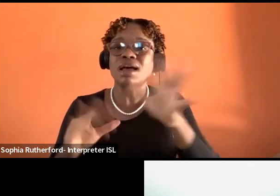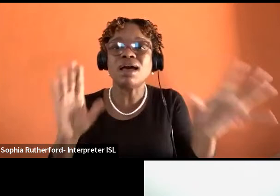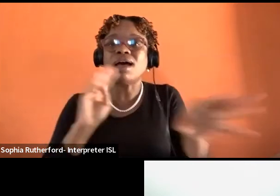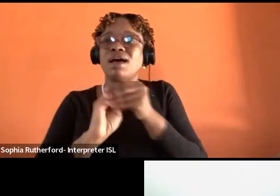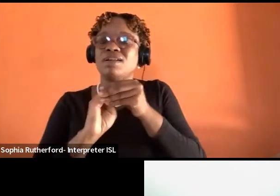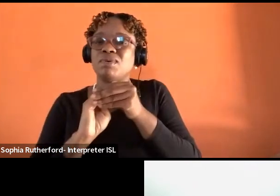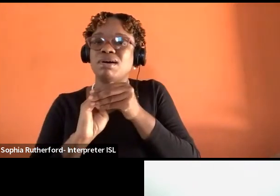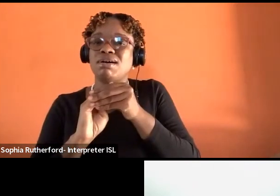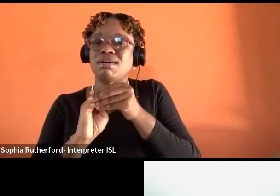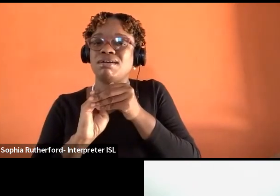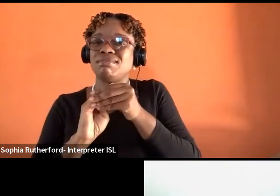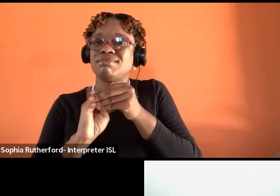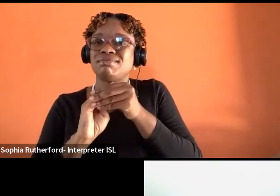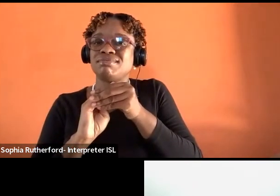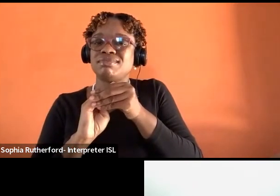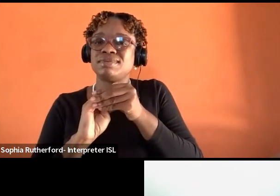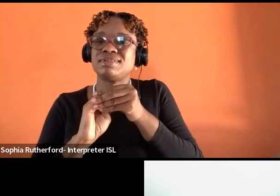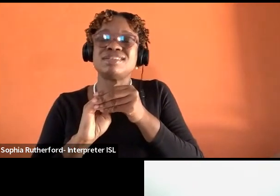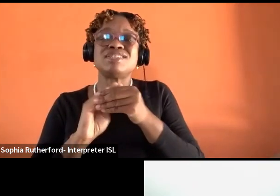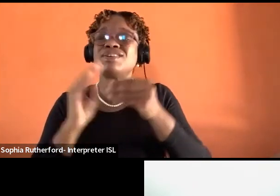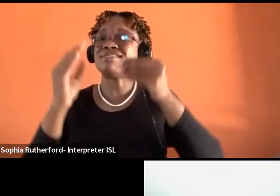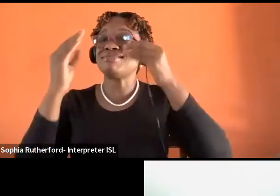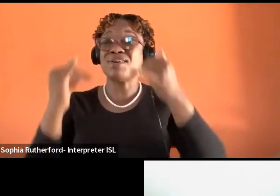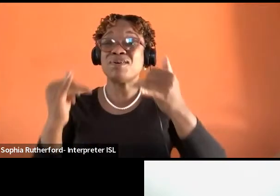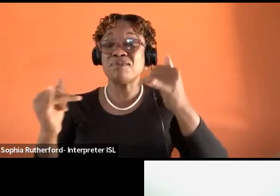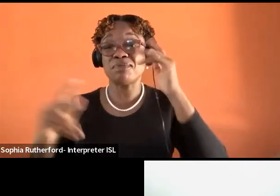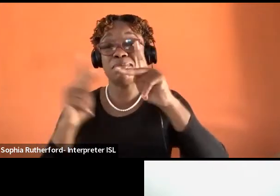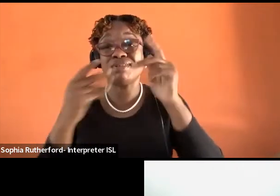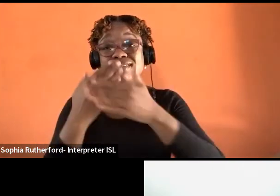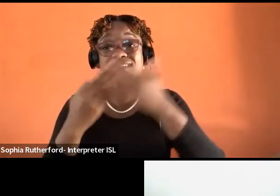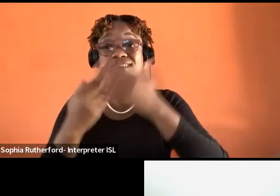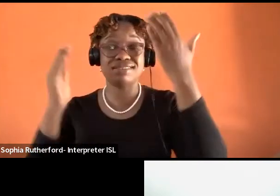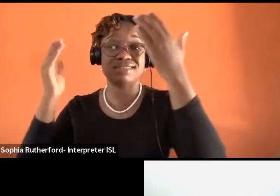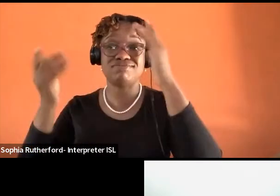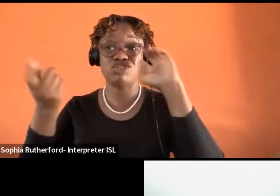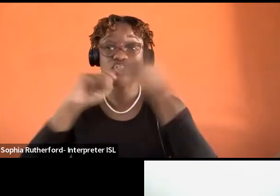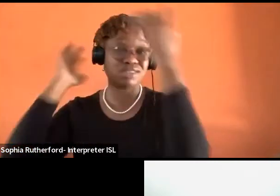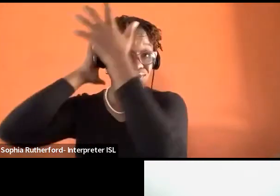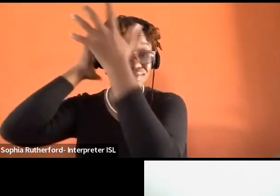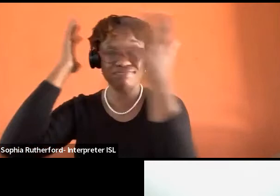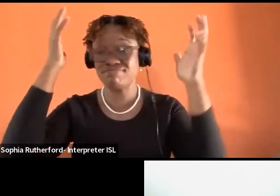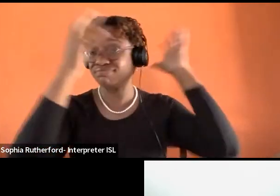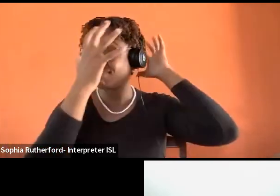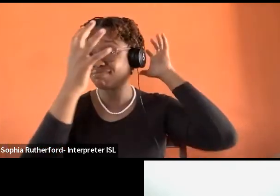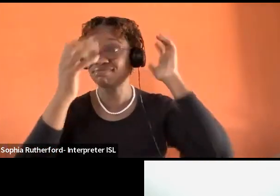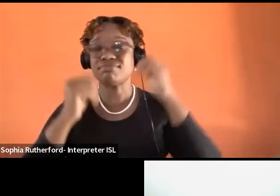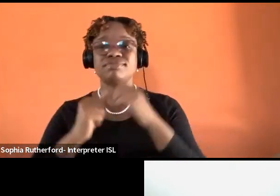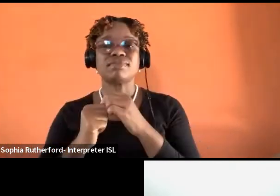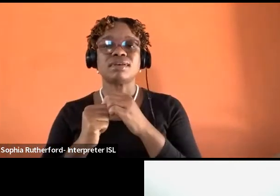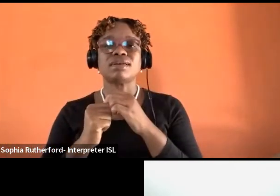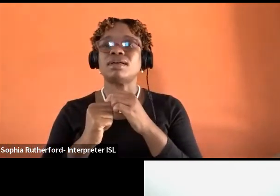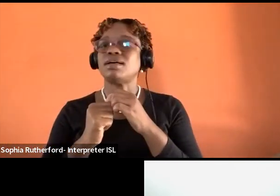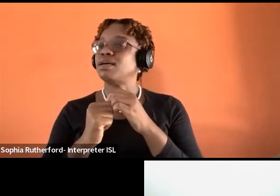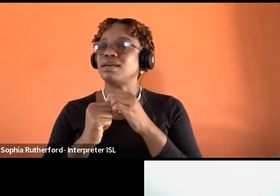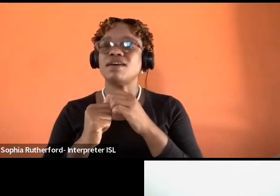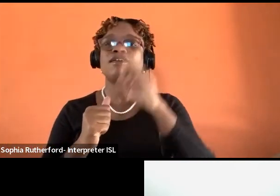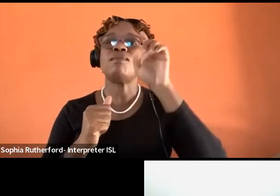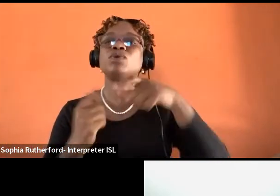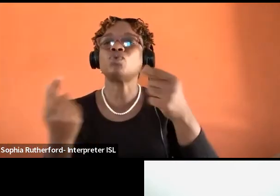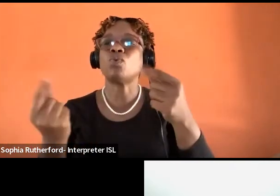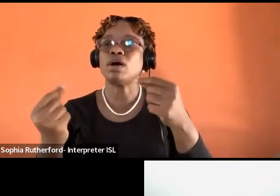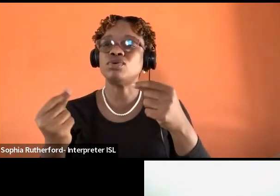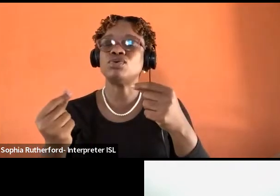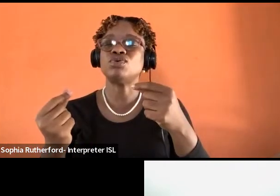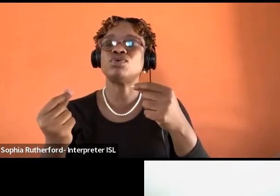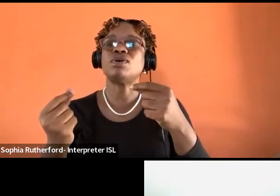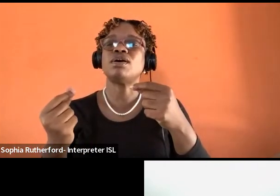And so for these to change, you have to have a sustained public